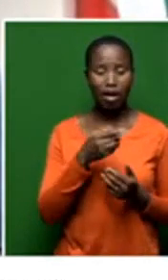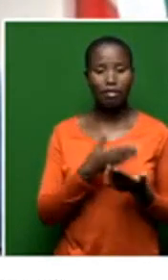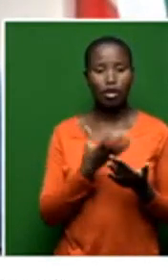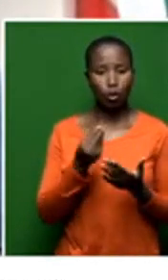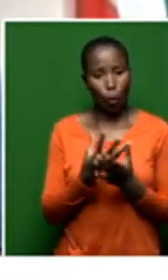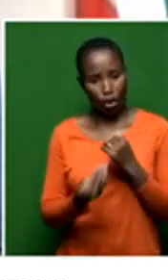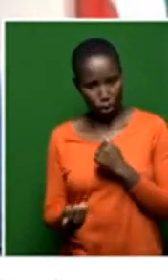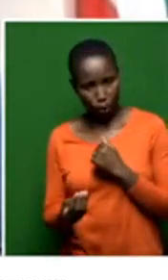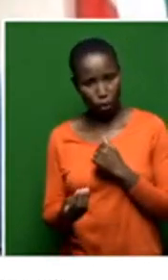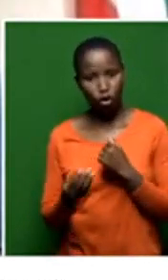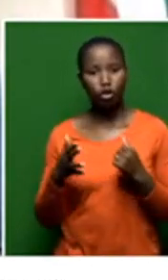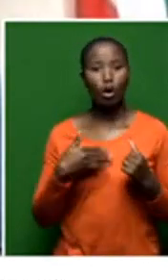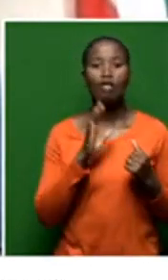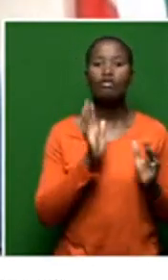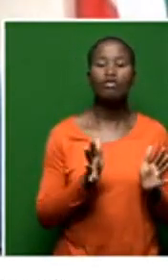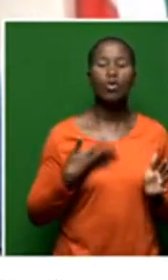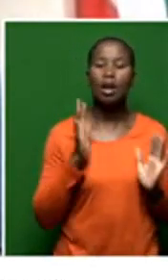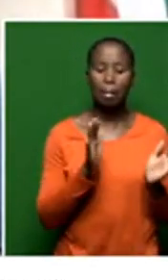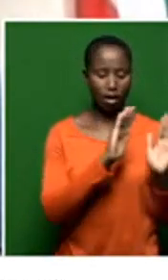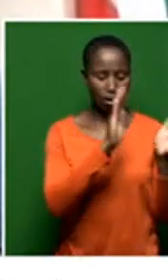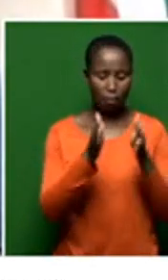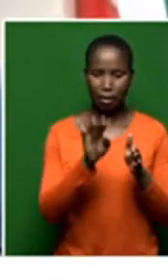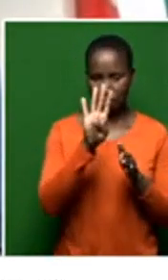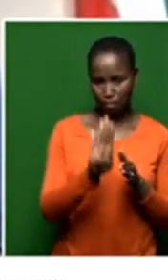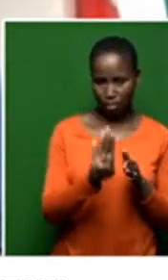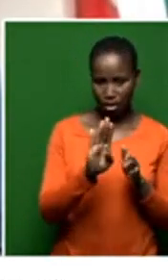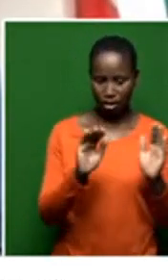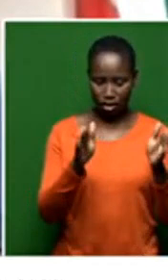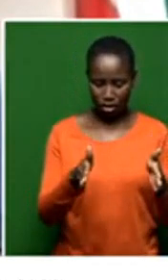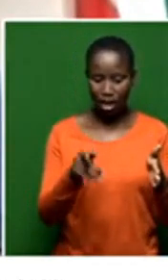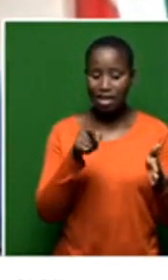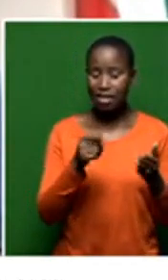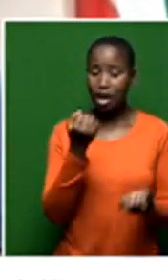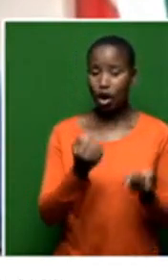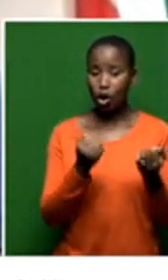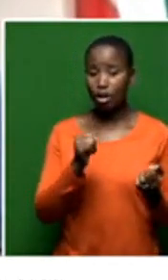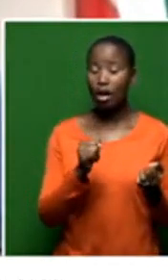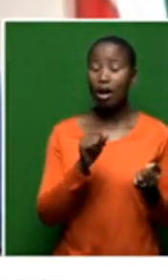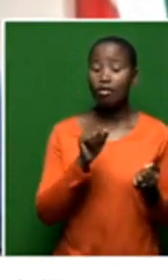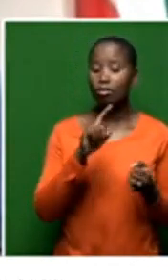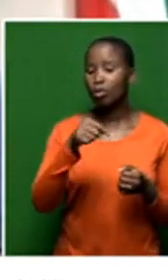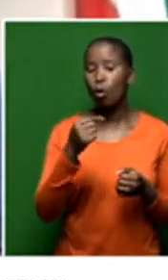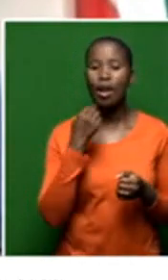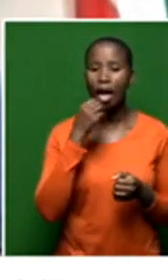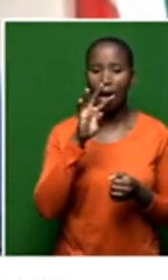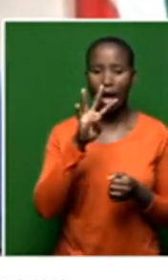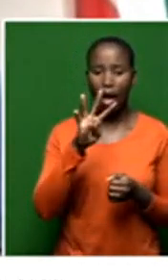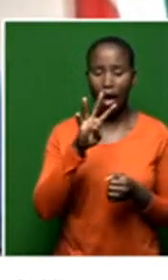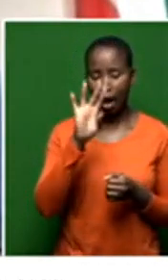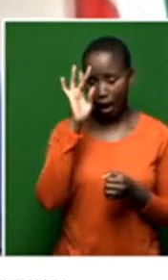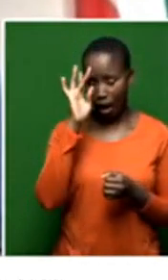want adjudication of Part B. So Part B has been set for April or so. So the litigation is still